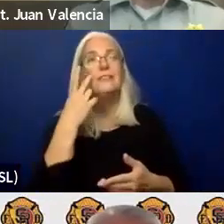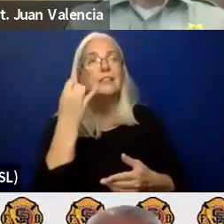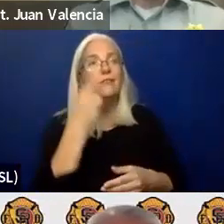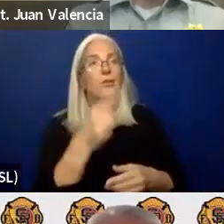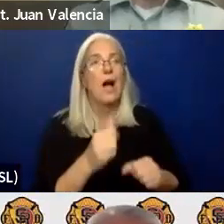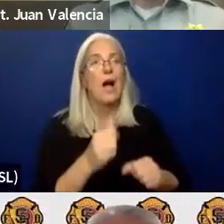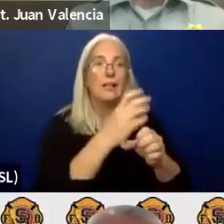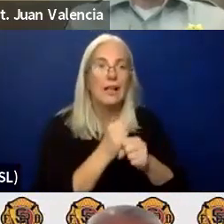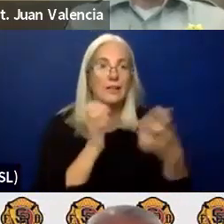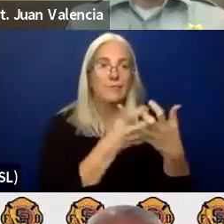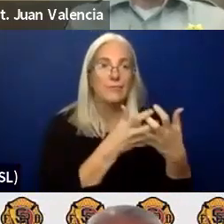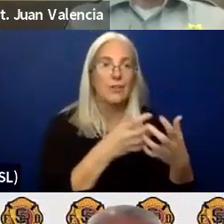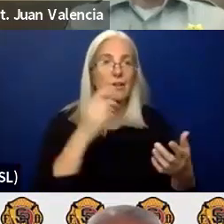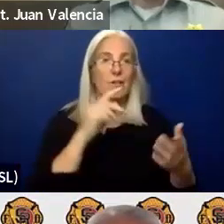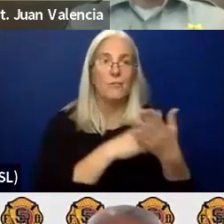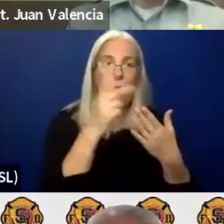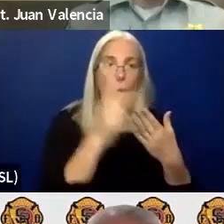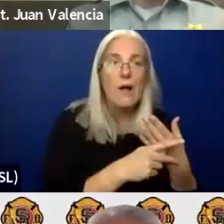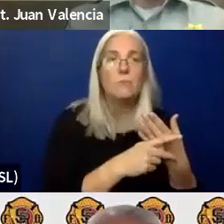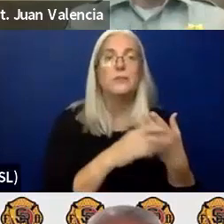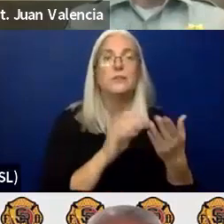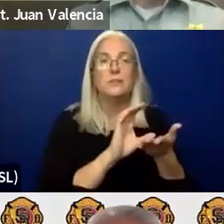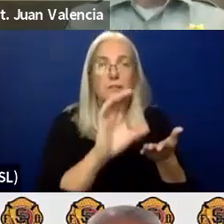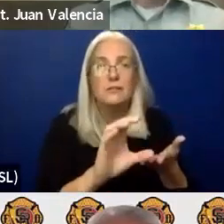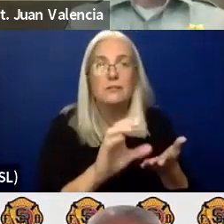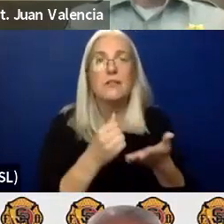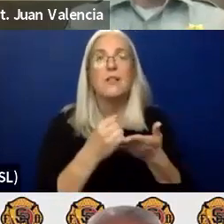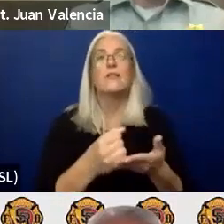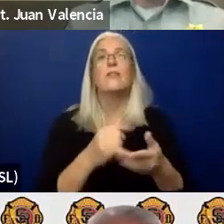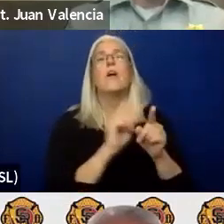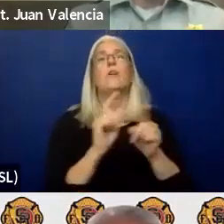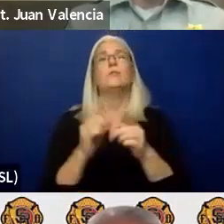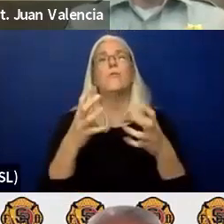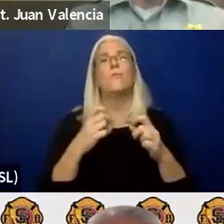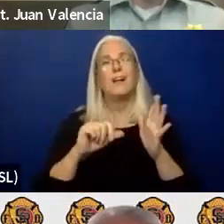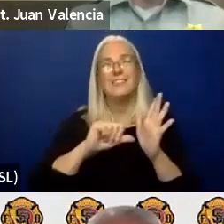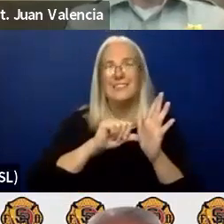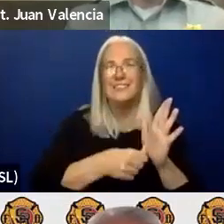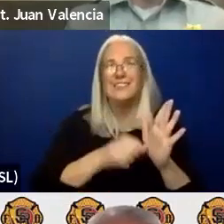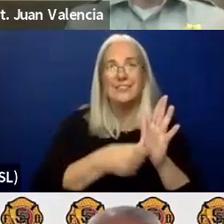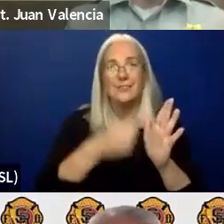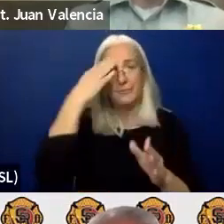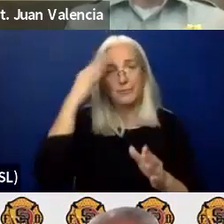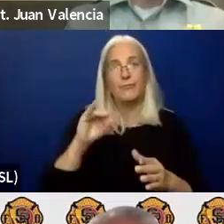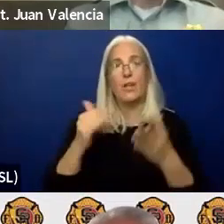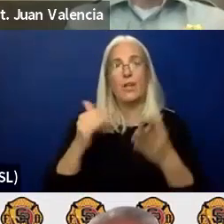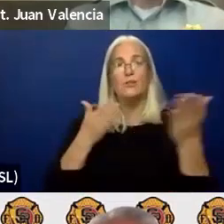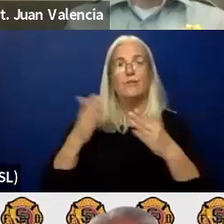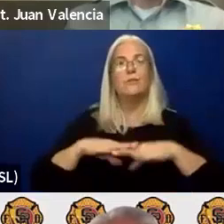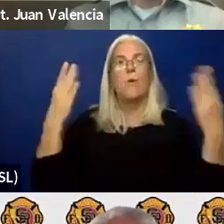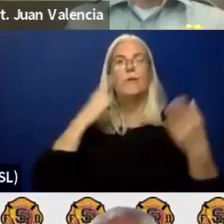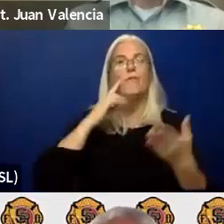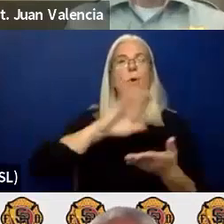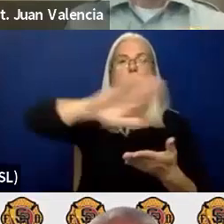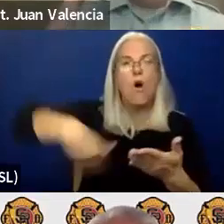to emphasize that these services will be open to all residents, regardless of your immigration status.